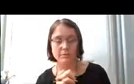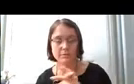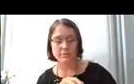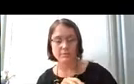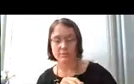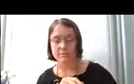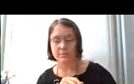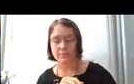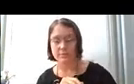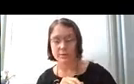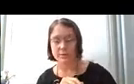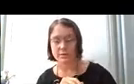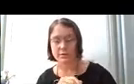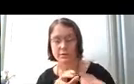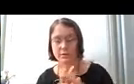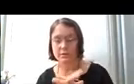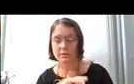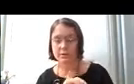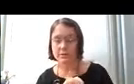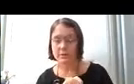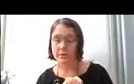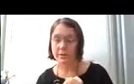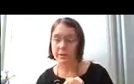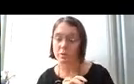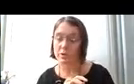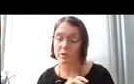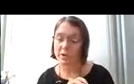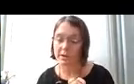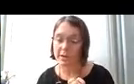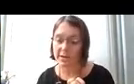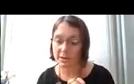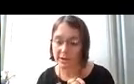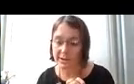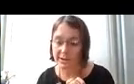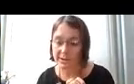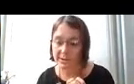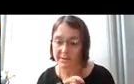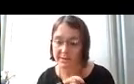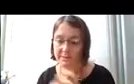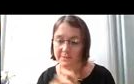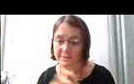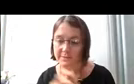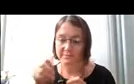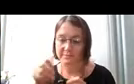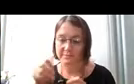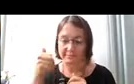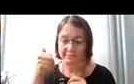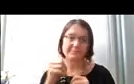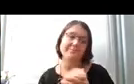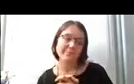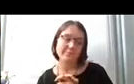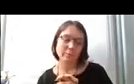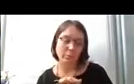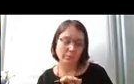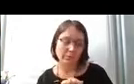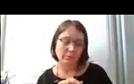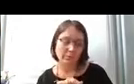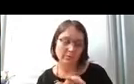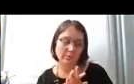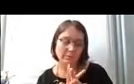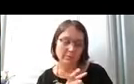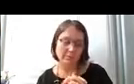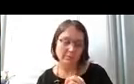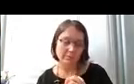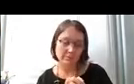My name's Graham Atwell. In this short movie, I'm going to Can we all hear that, colleagues? about labour